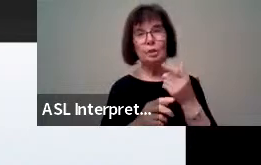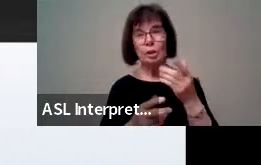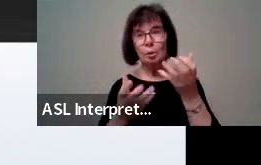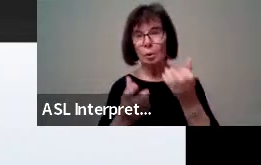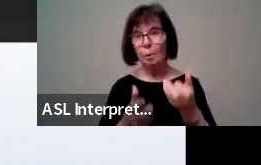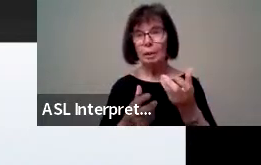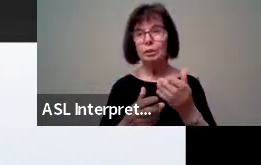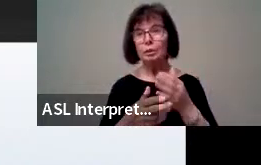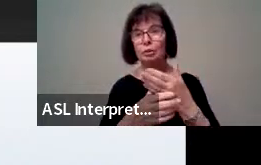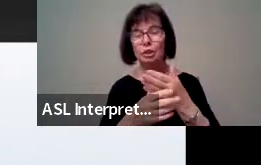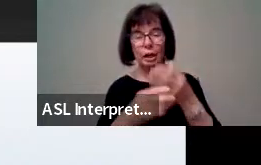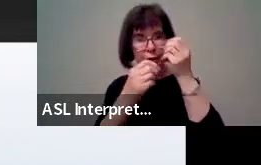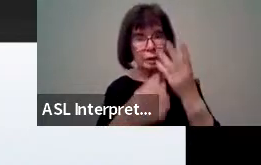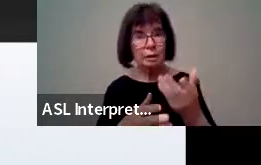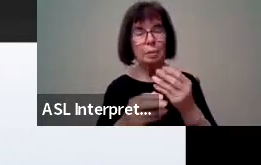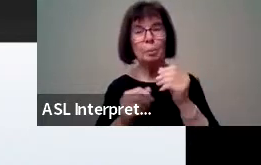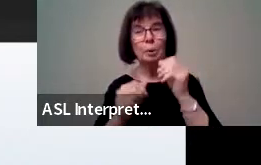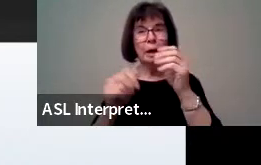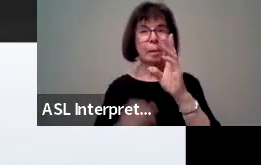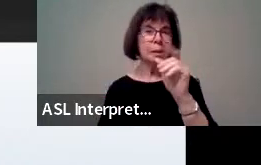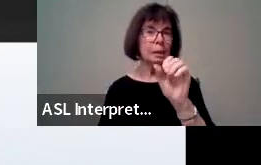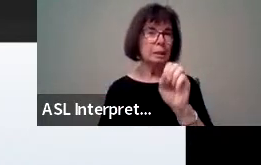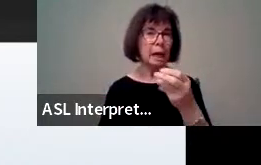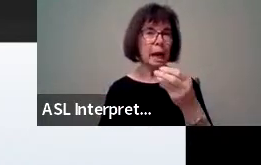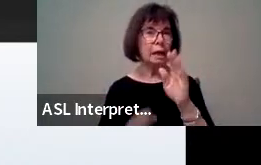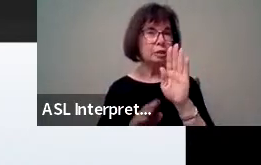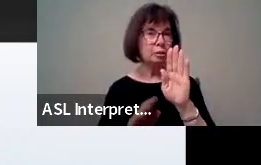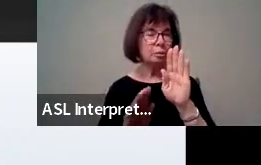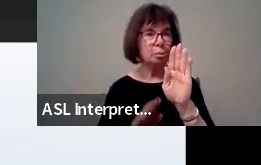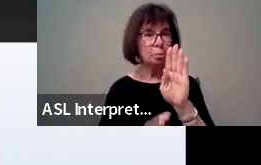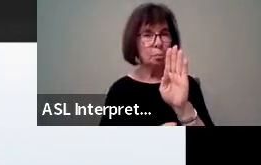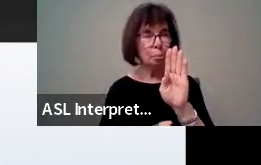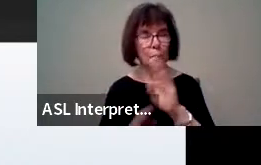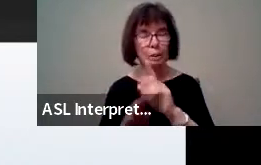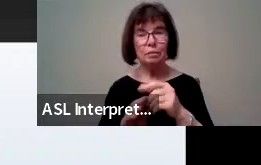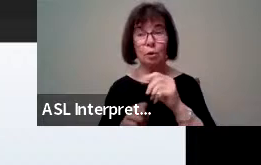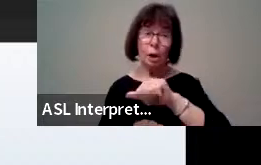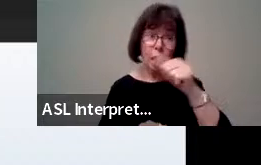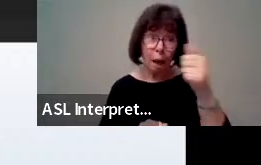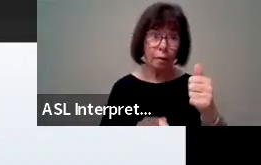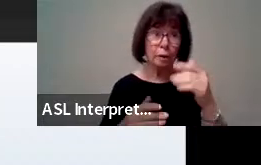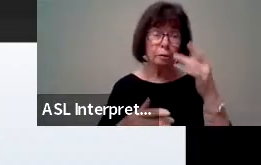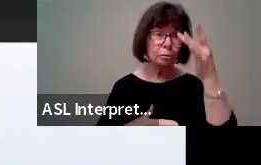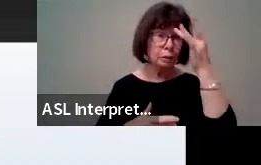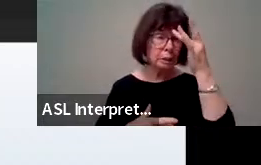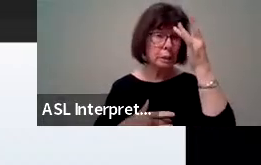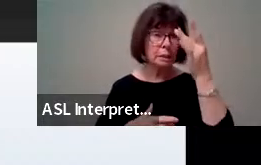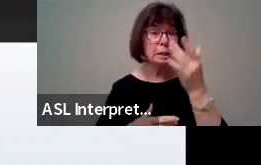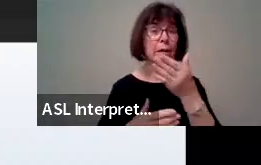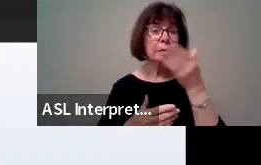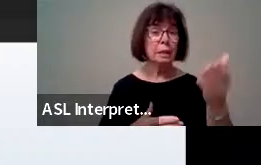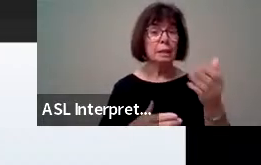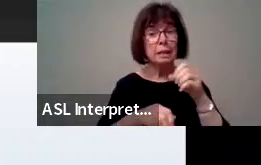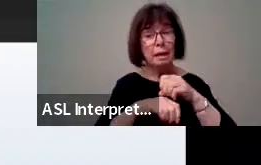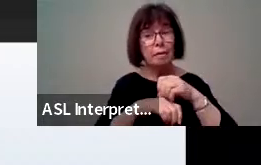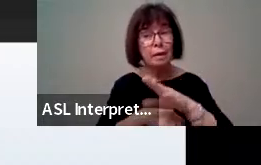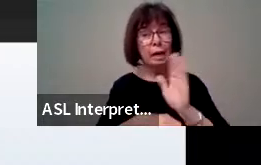sharing data for other, other diseases and other things that affect our communities.